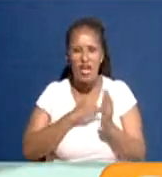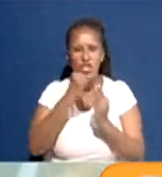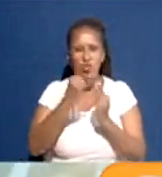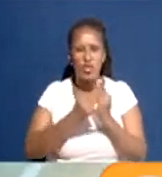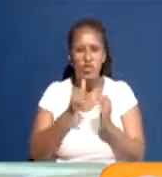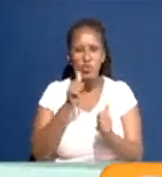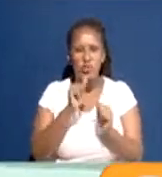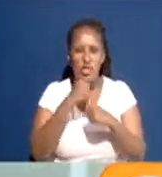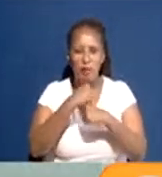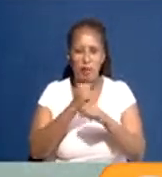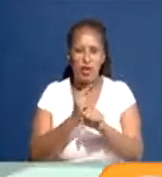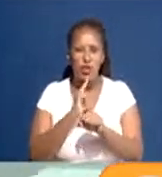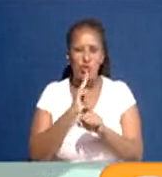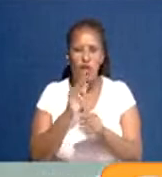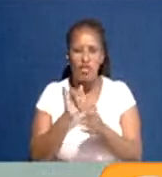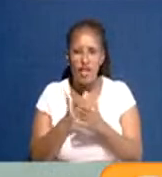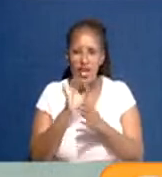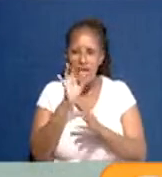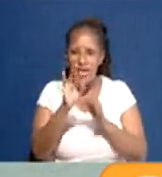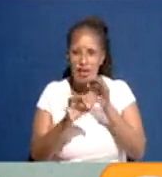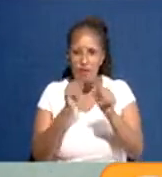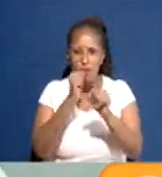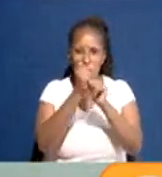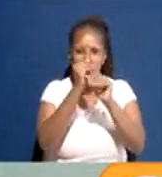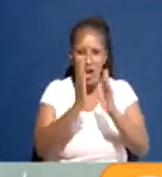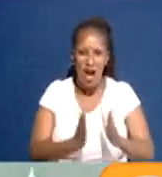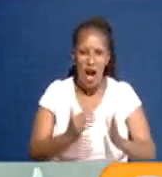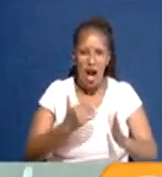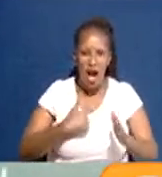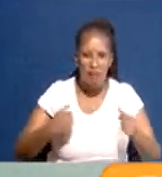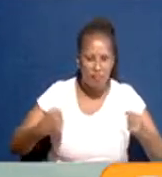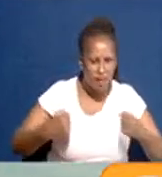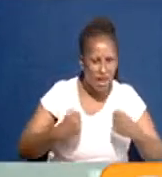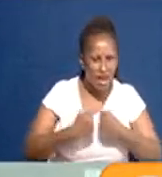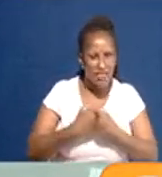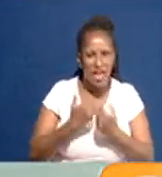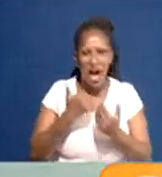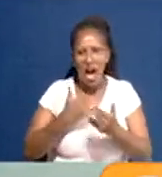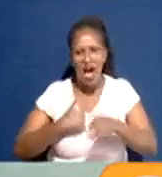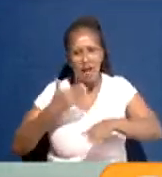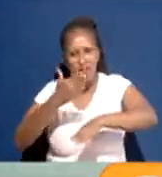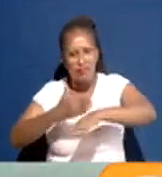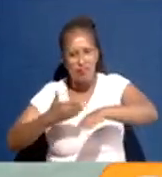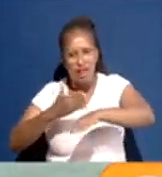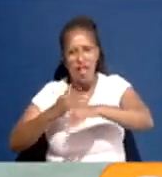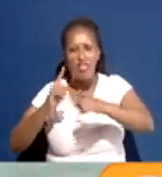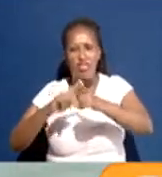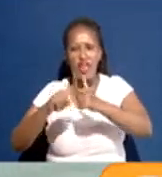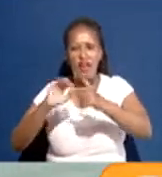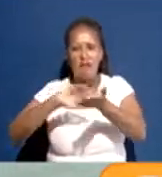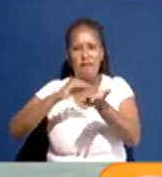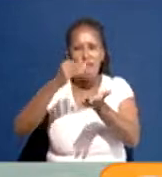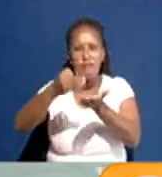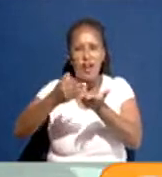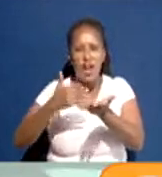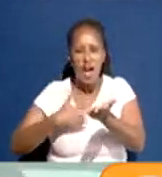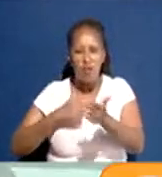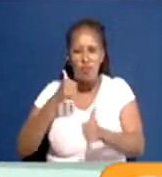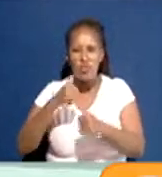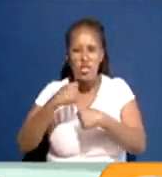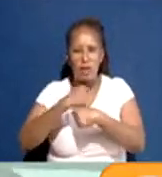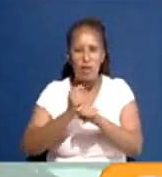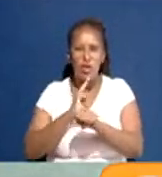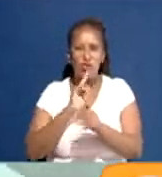will ensure that if workers are injured, there is a fund that will make sure they